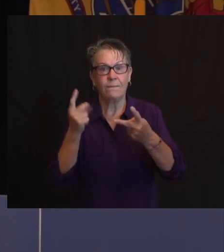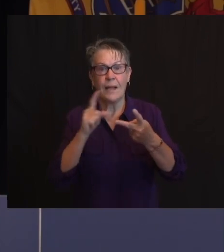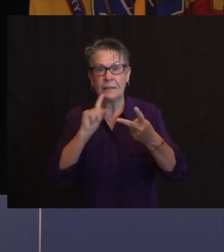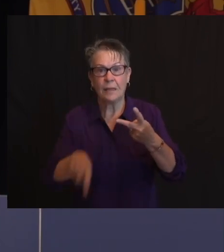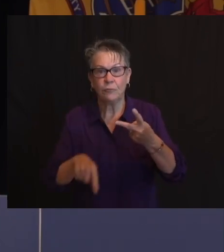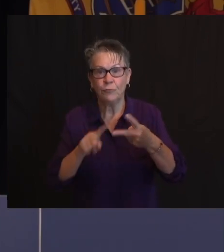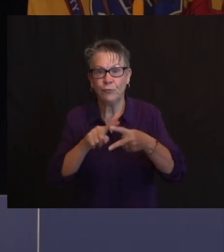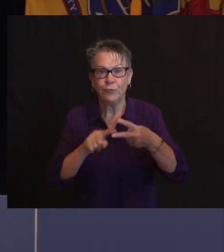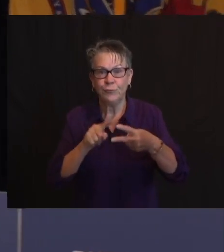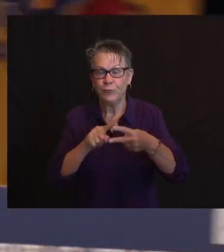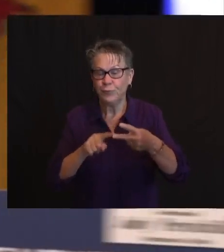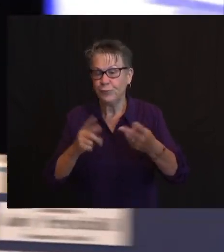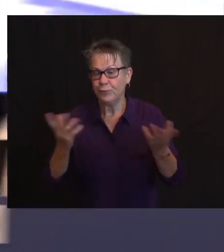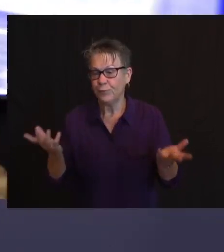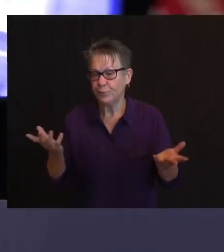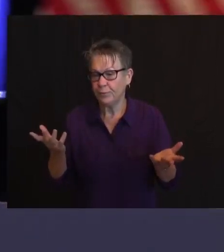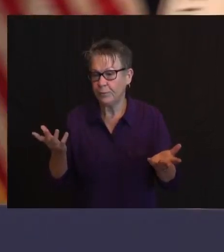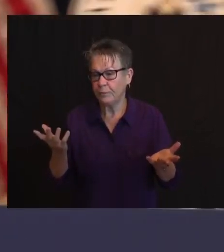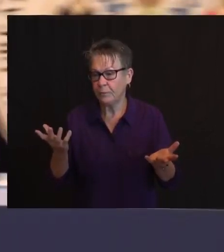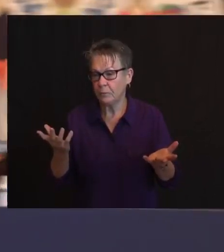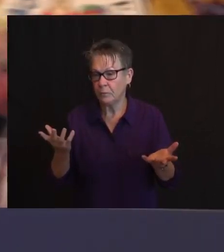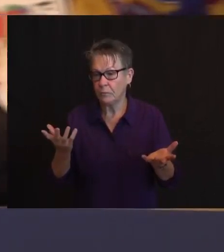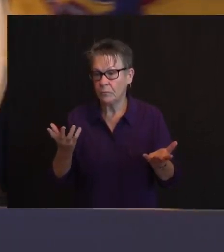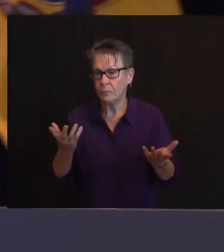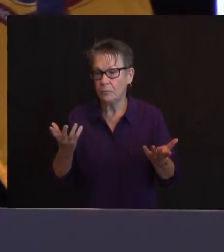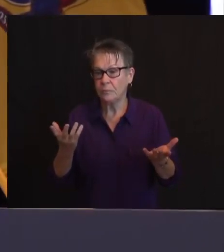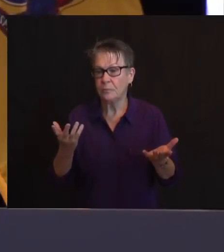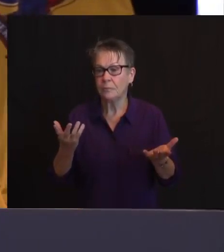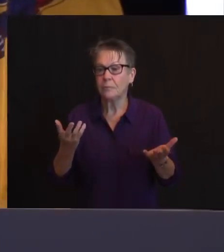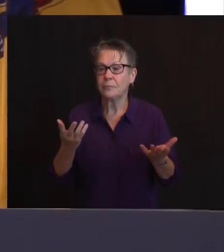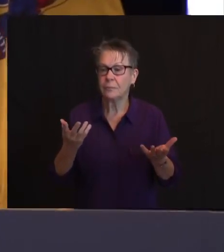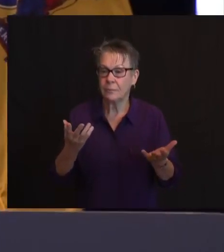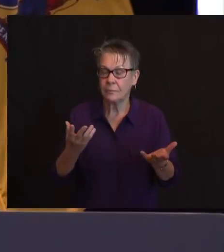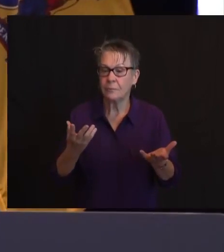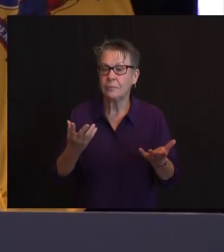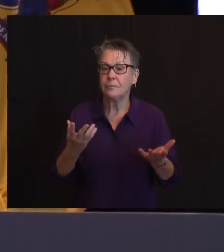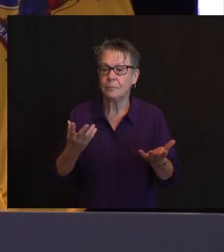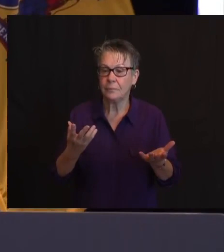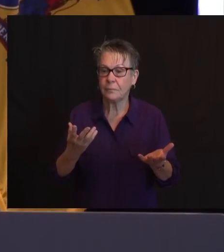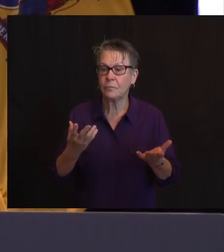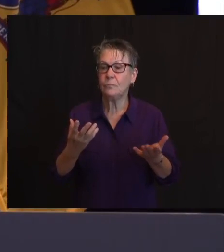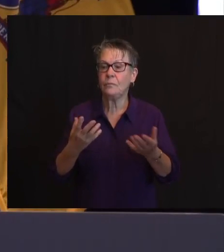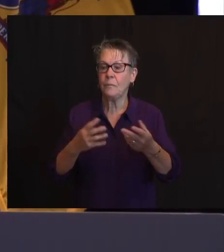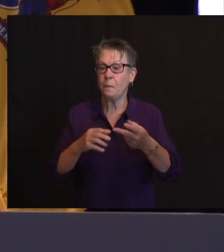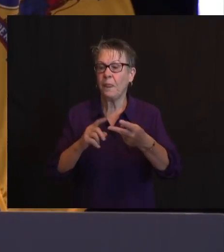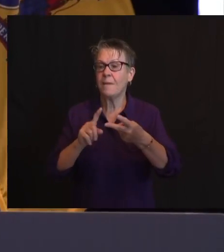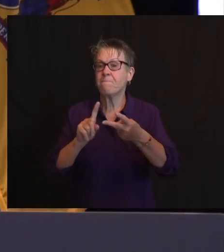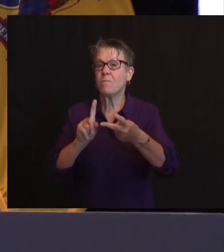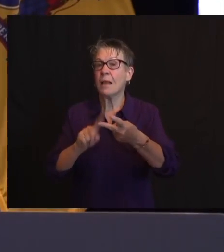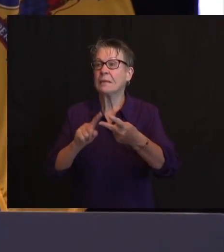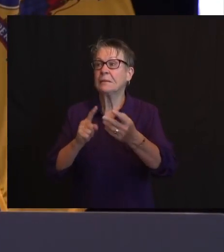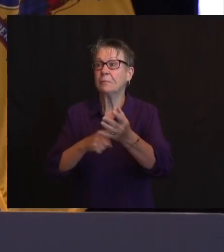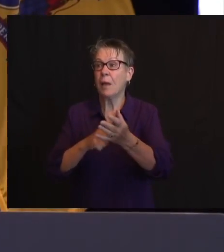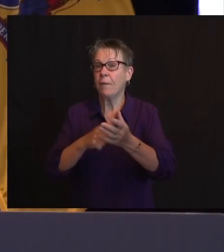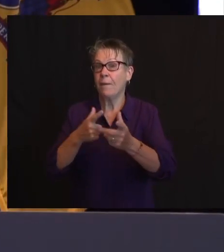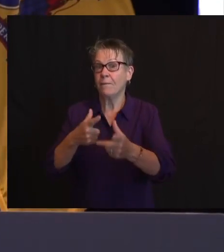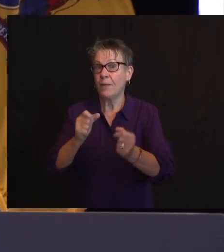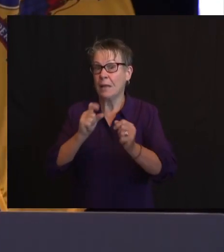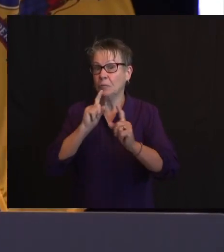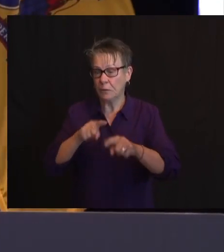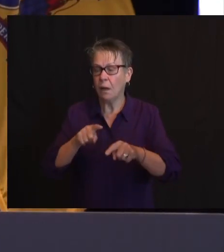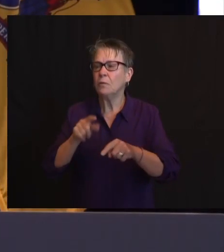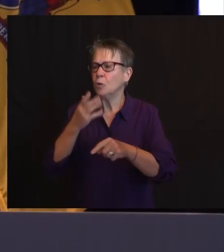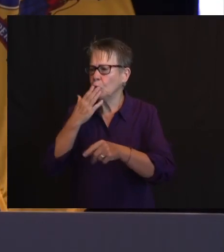confident. Ed, thank you. And for the time being, I think the guidance is you want them to do both, right? Not just to rely on antigen